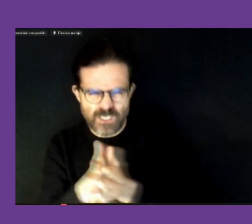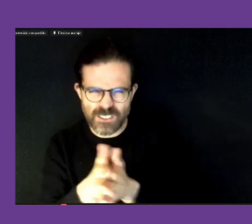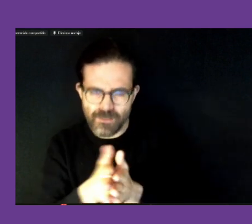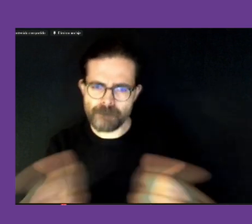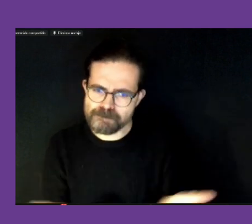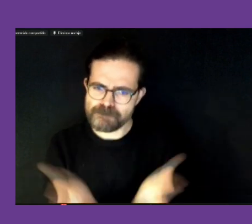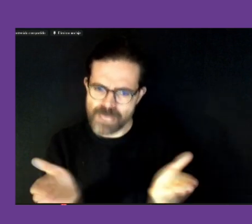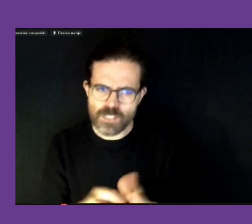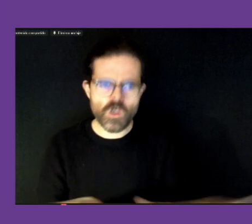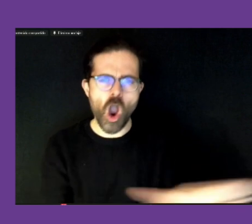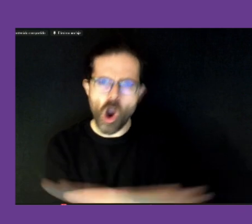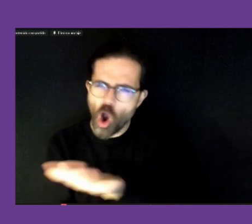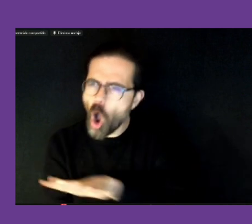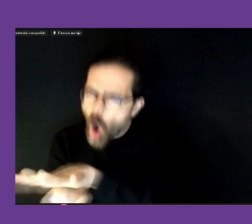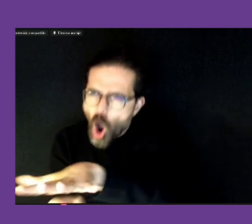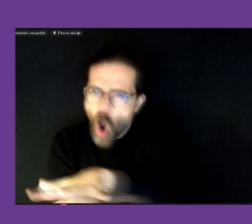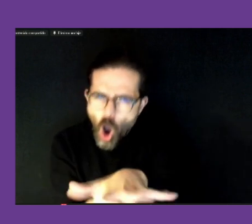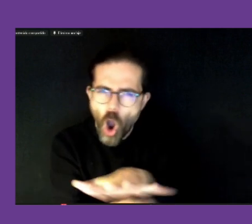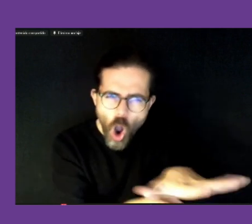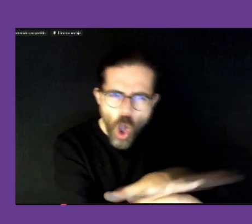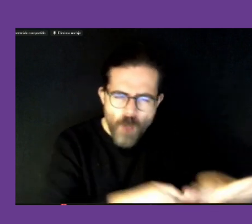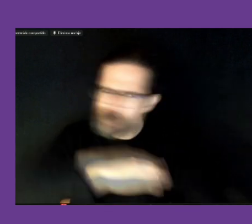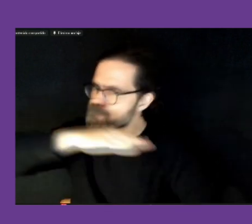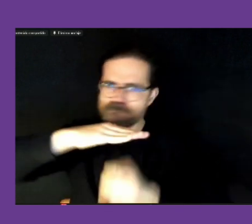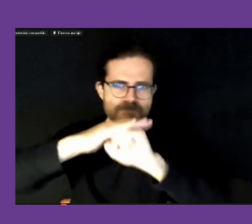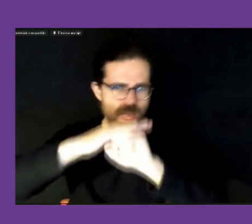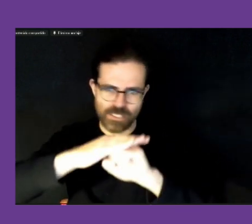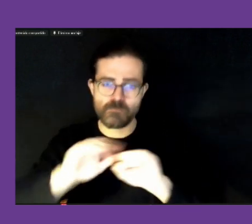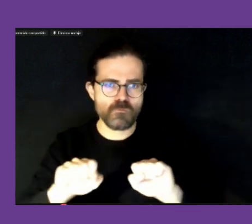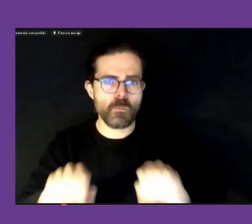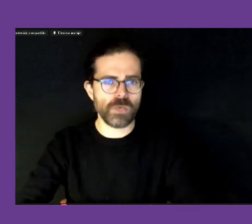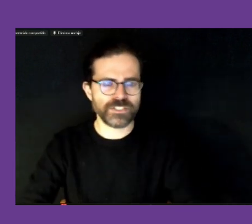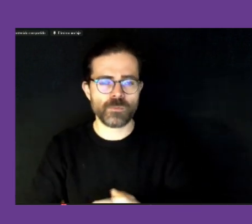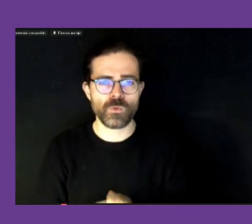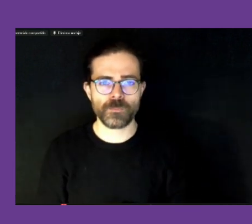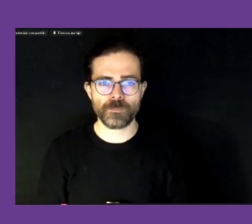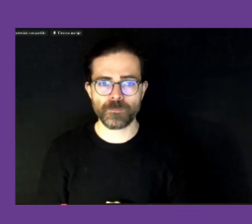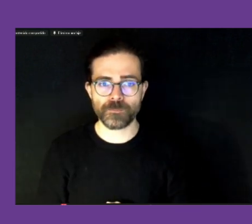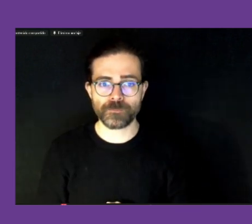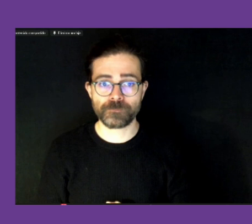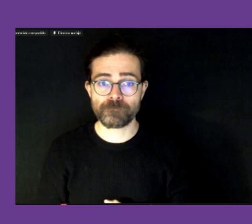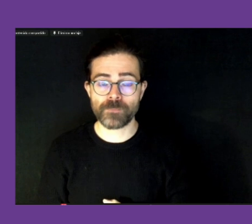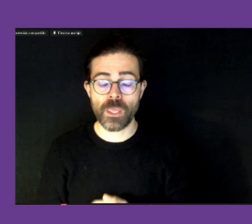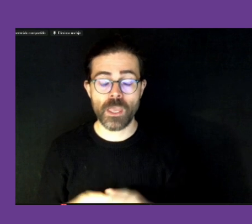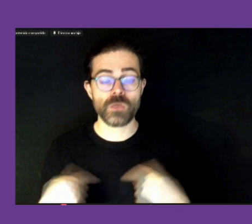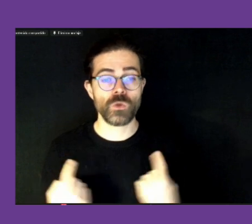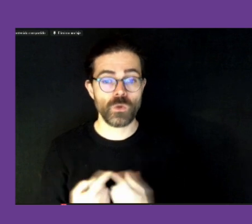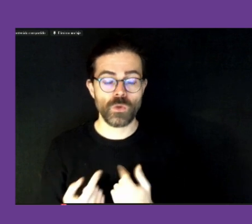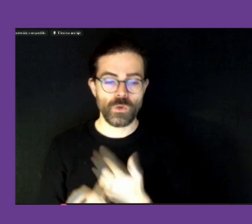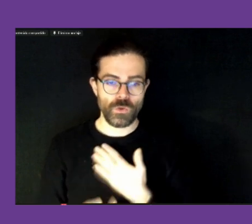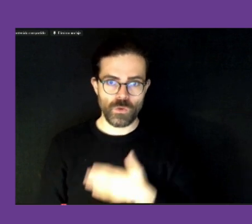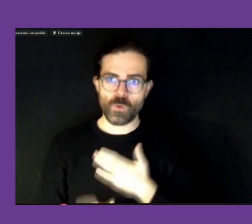cover as much as possible, to ensure that then the legislation is well